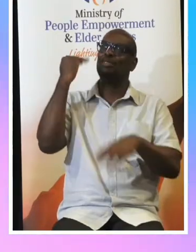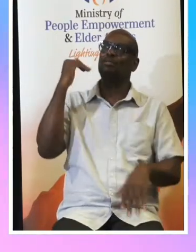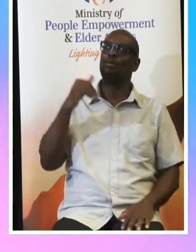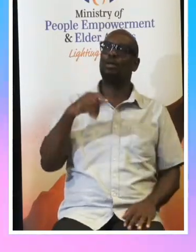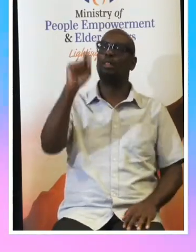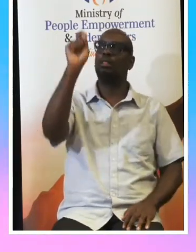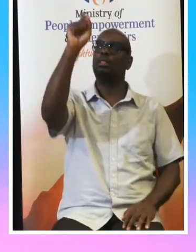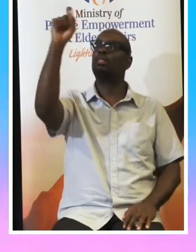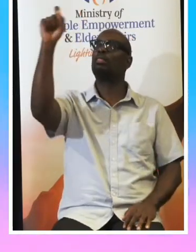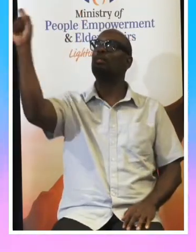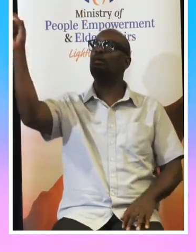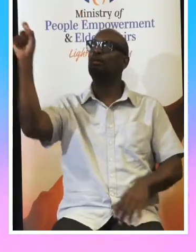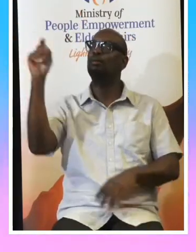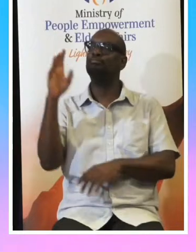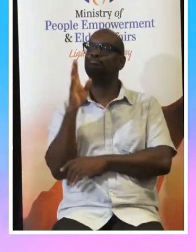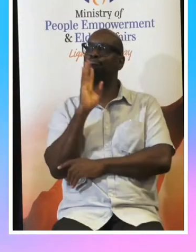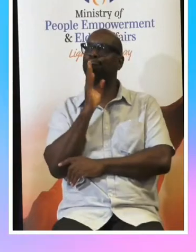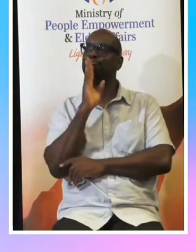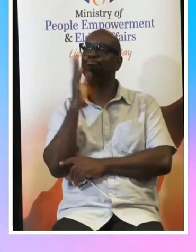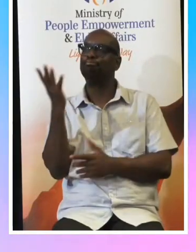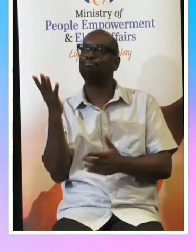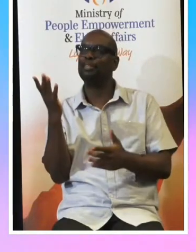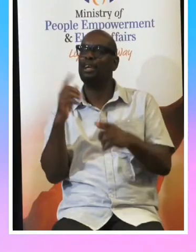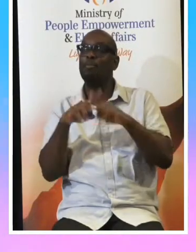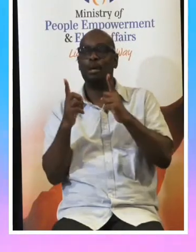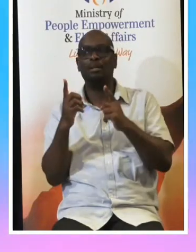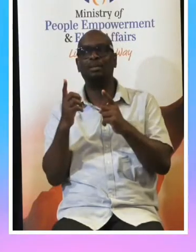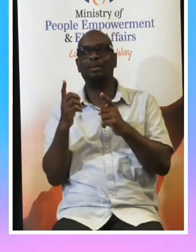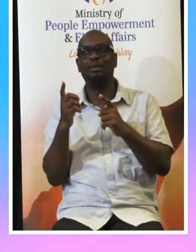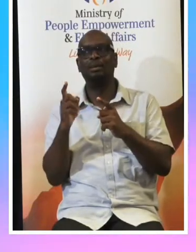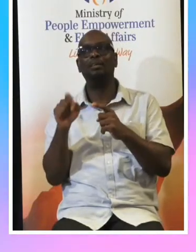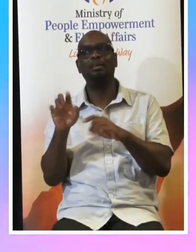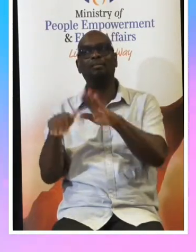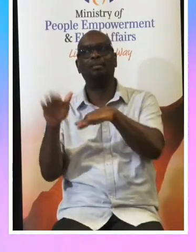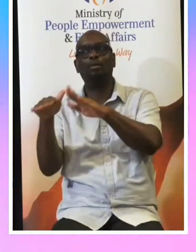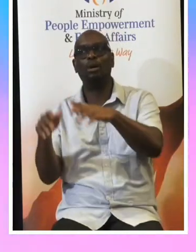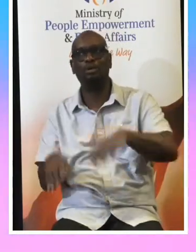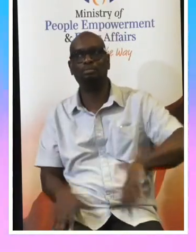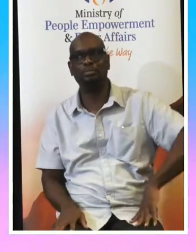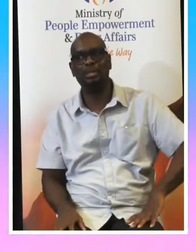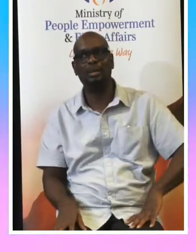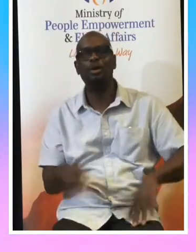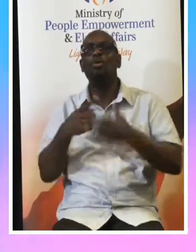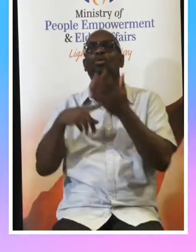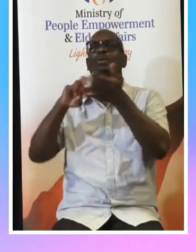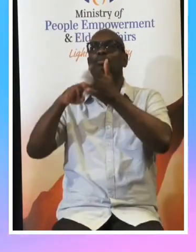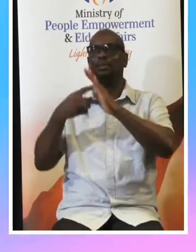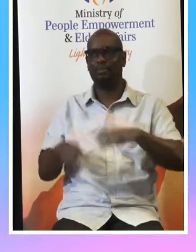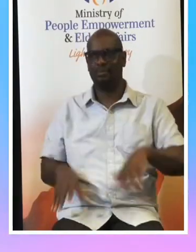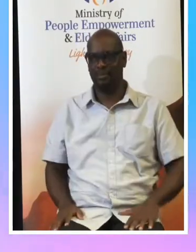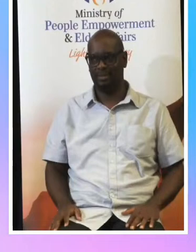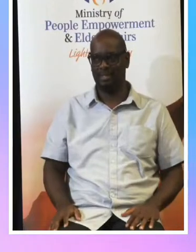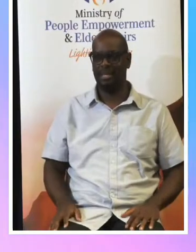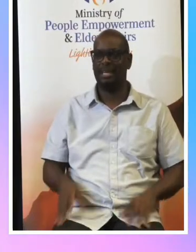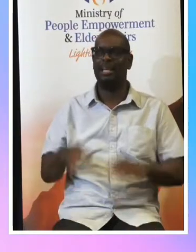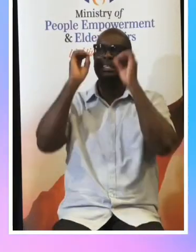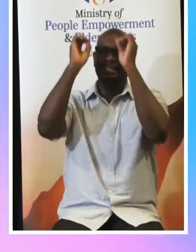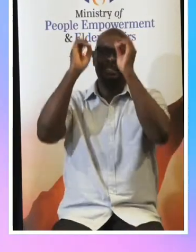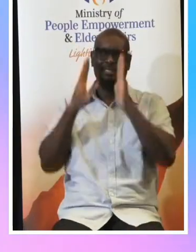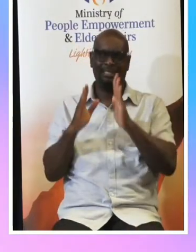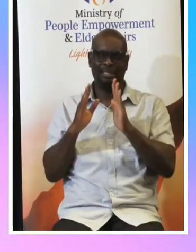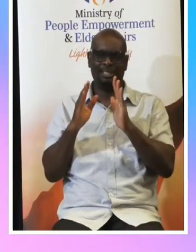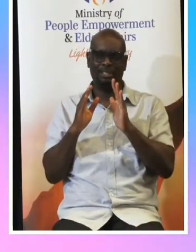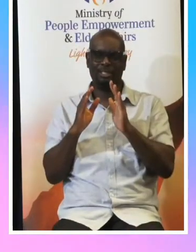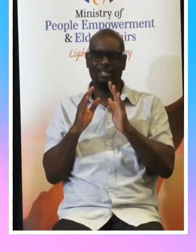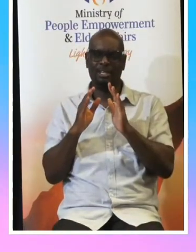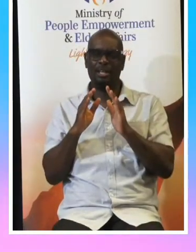even walk, chalk, and talk. Teachers gave instructions exclusively through writing on the